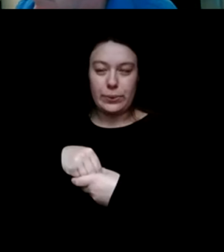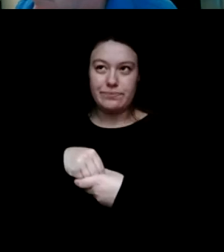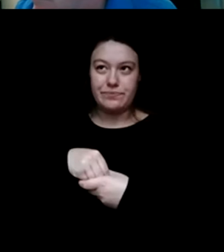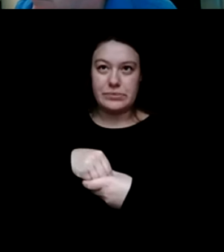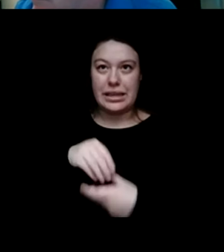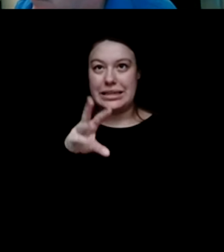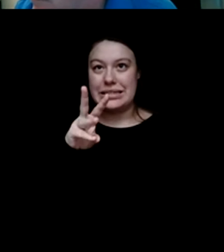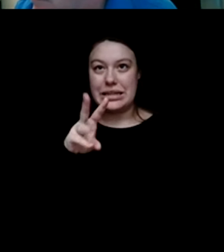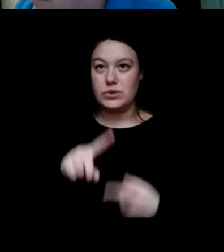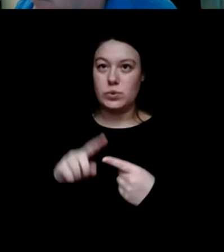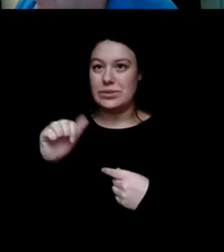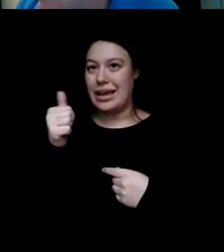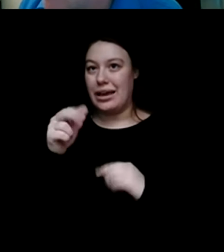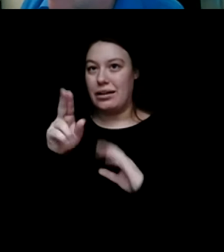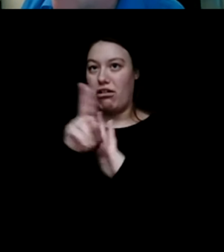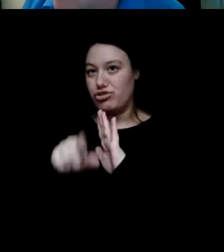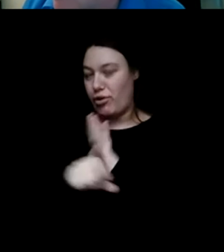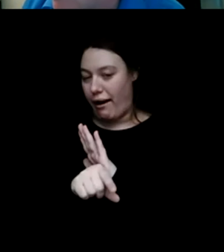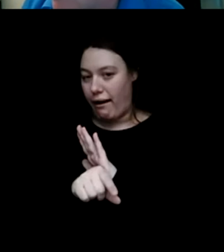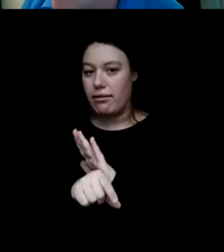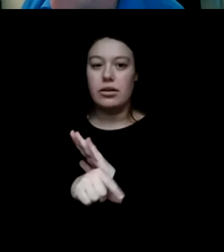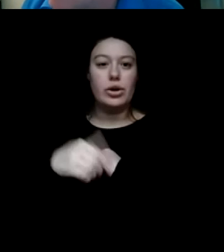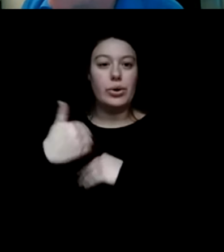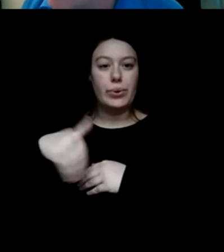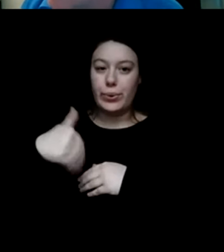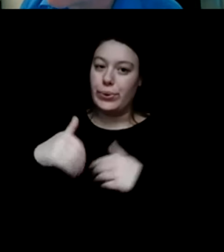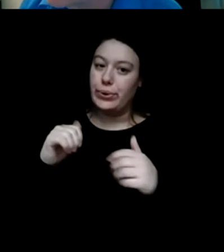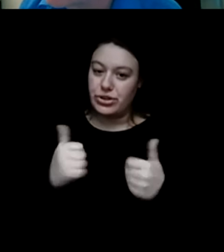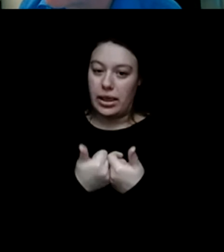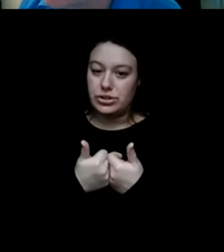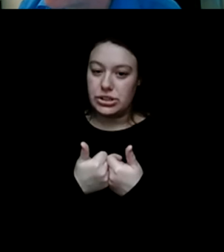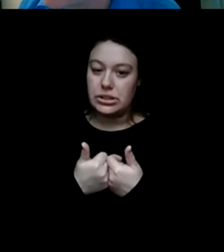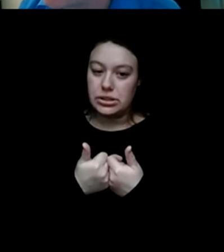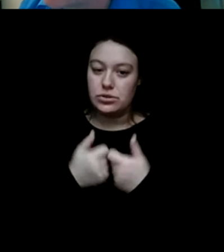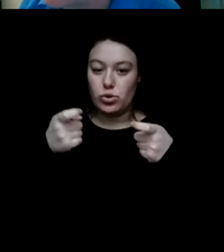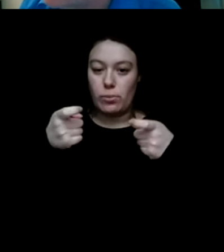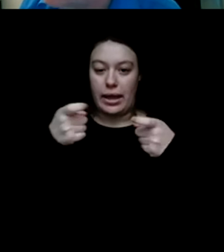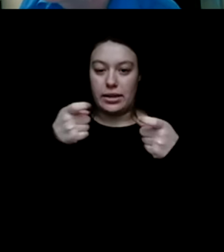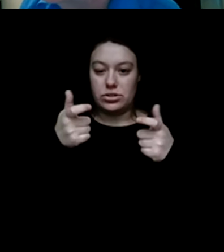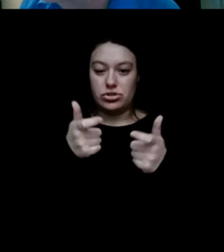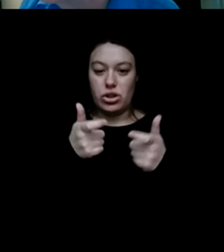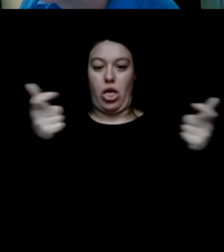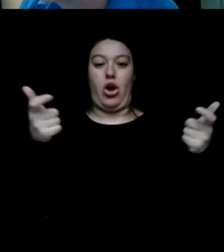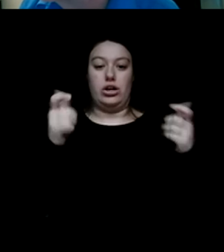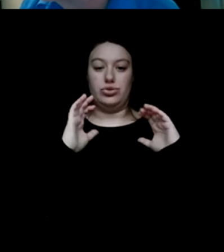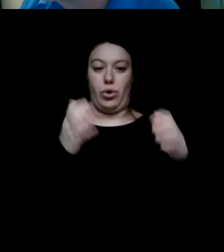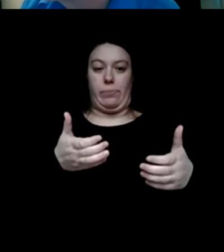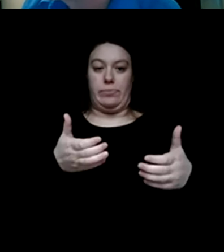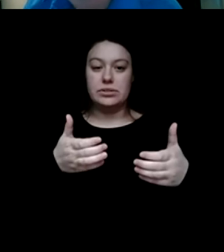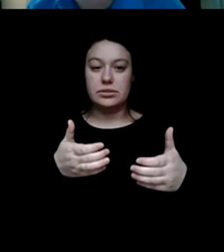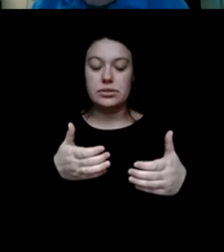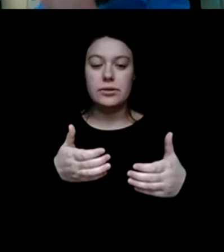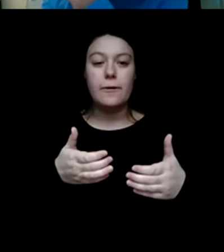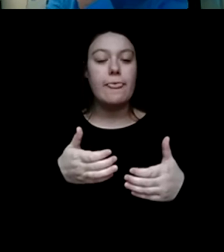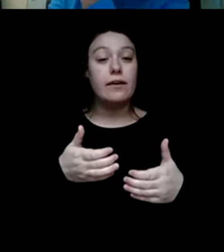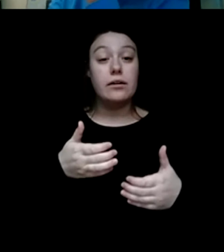undergraduates. And it is much more challenging. It can be challenging to manage these large groups. And some tools that I do in addition